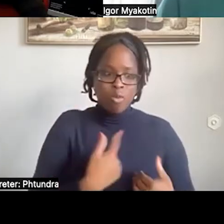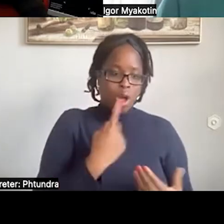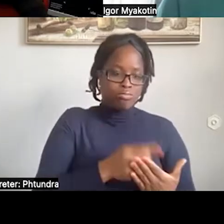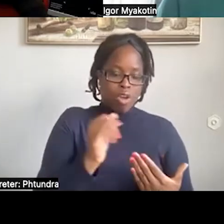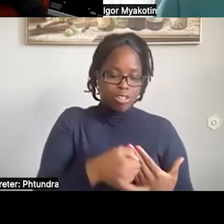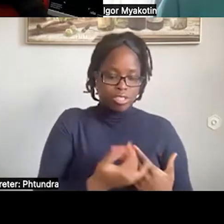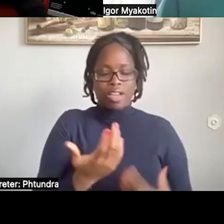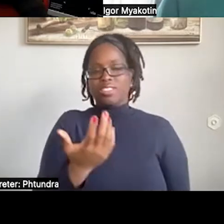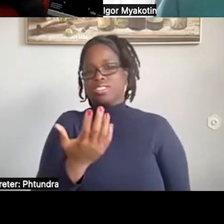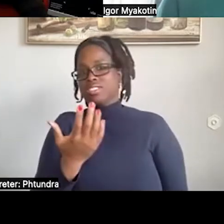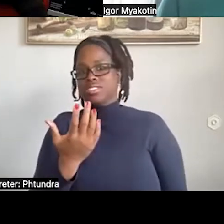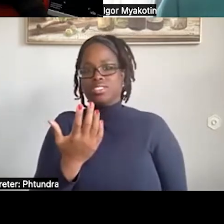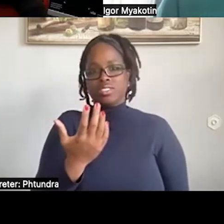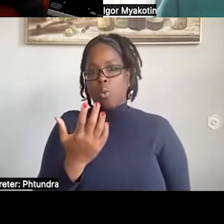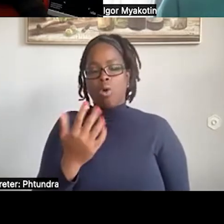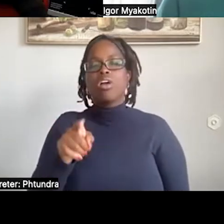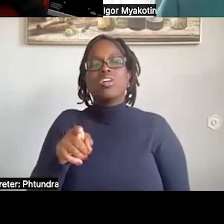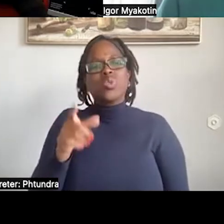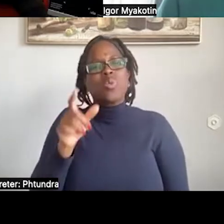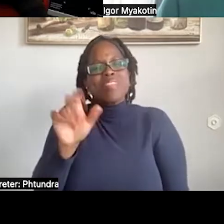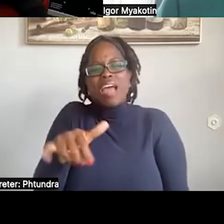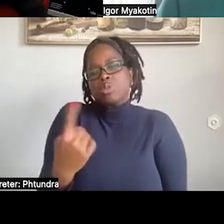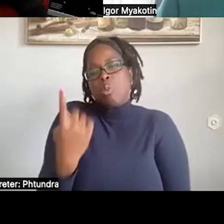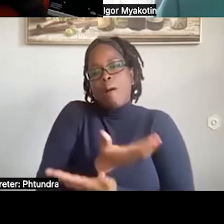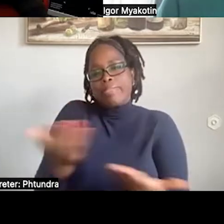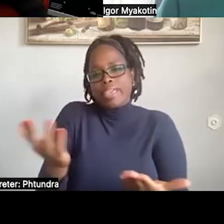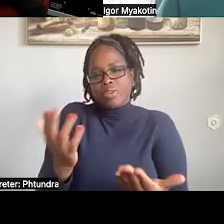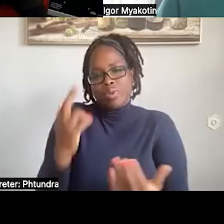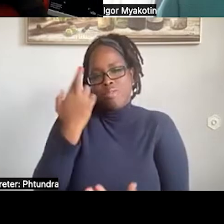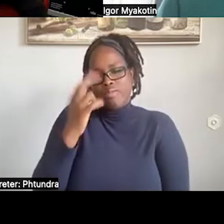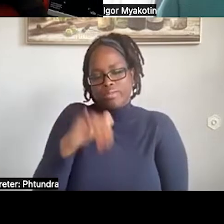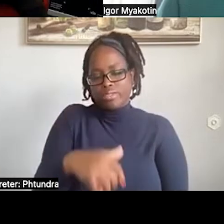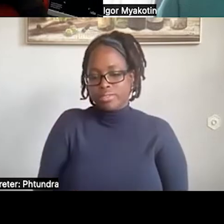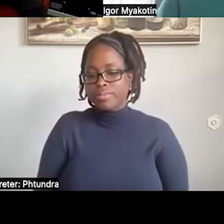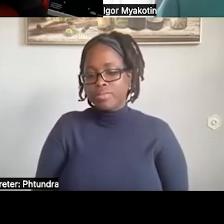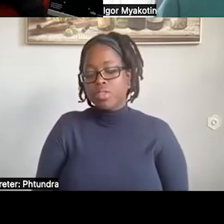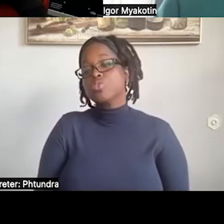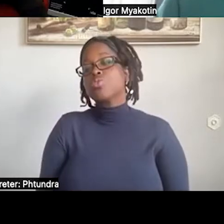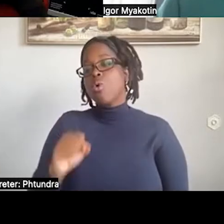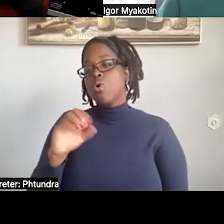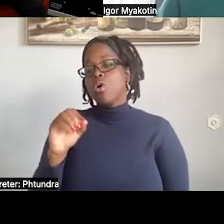Yes, that's one point. After that, for example, he's